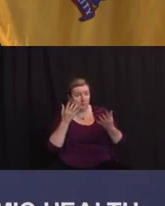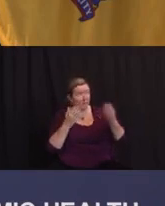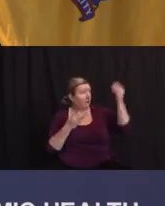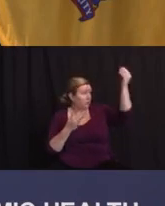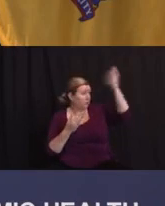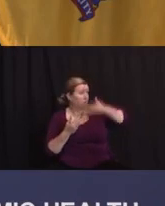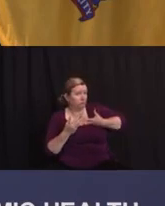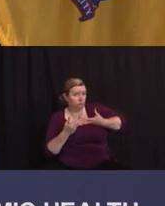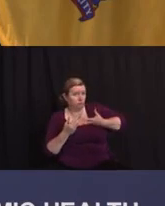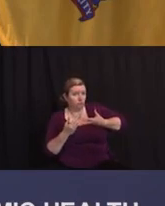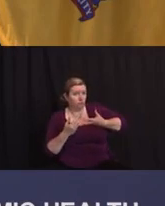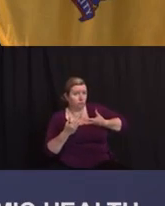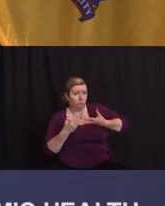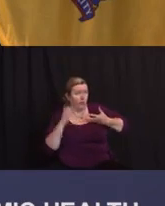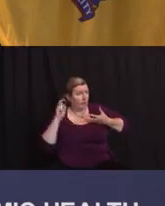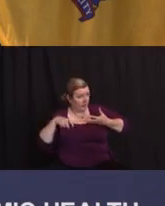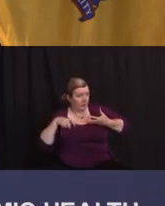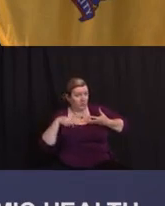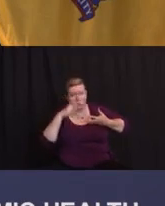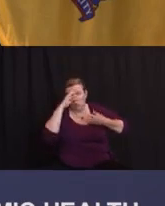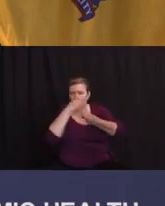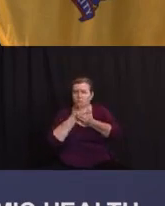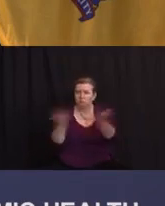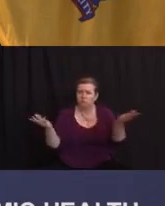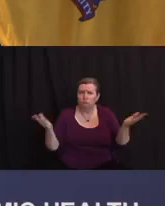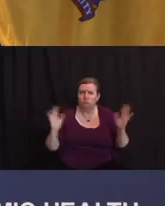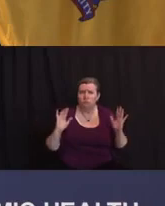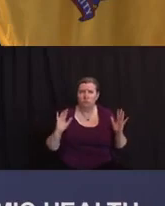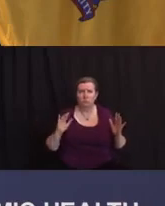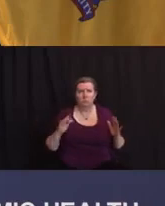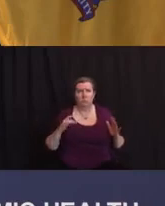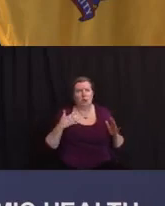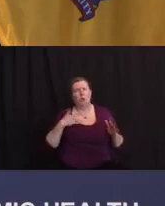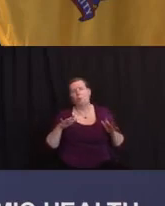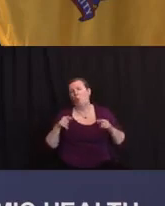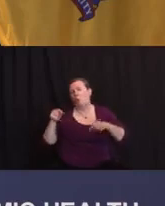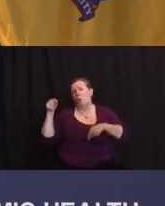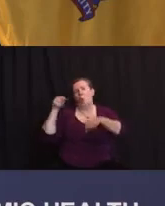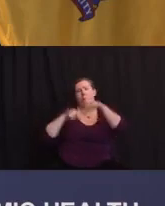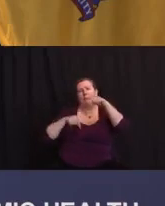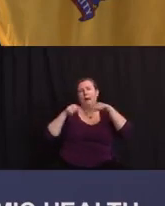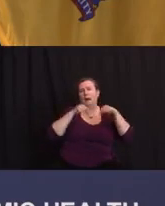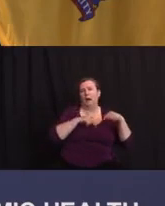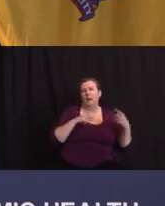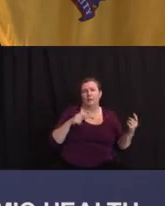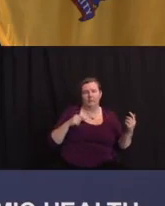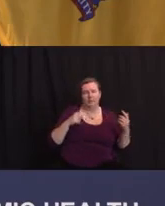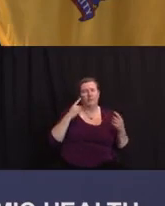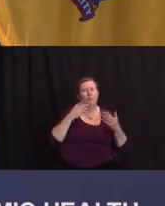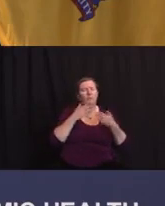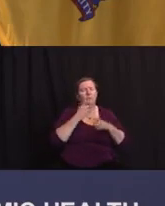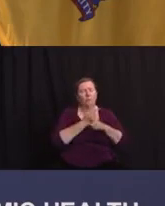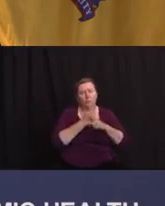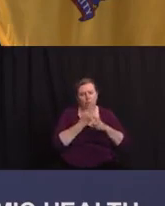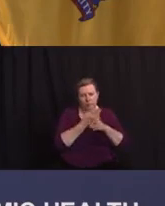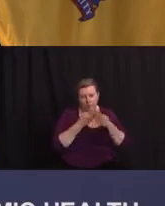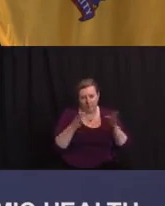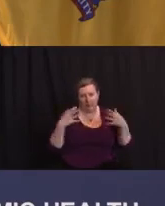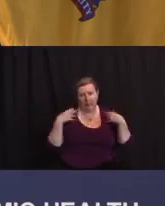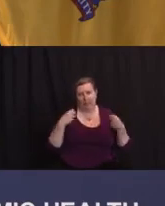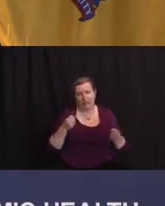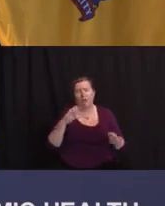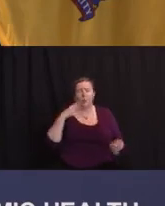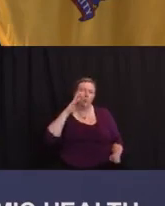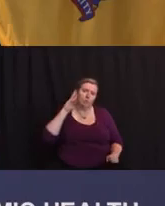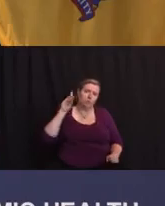reiterate unequivocally, I don't want to go back. But if we think that's the right public health thing to do, then that's what the experts